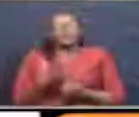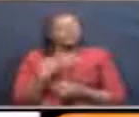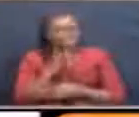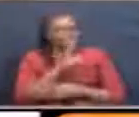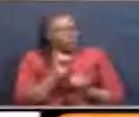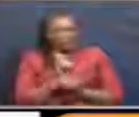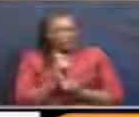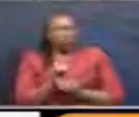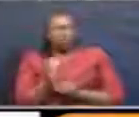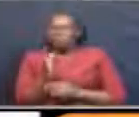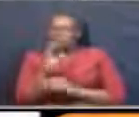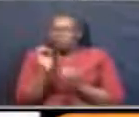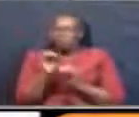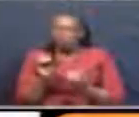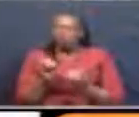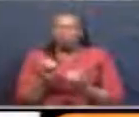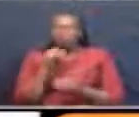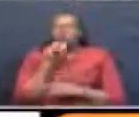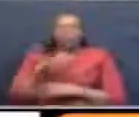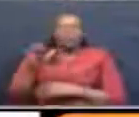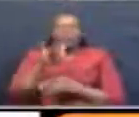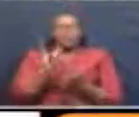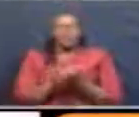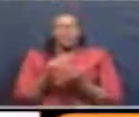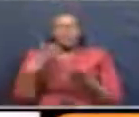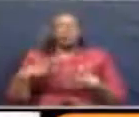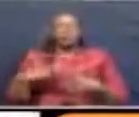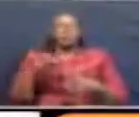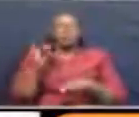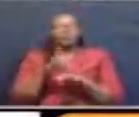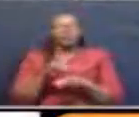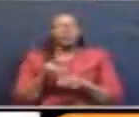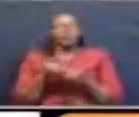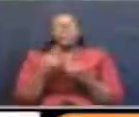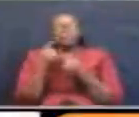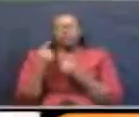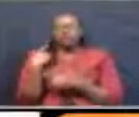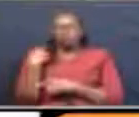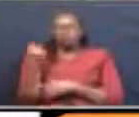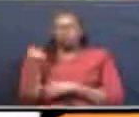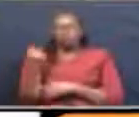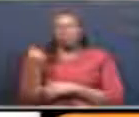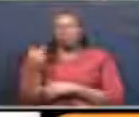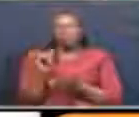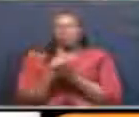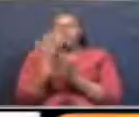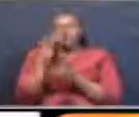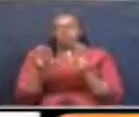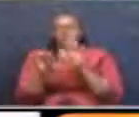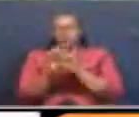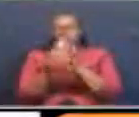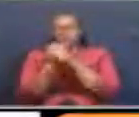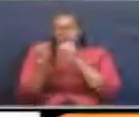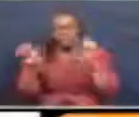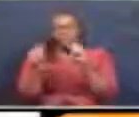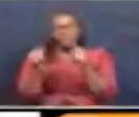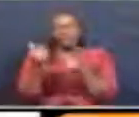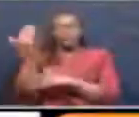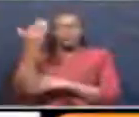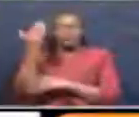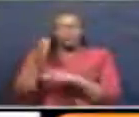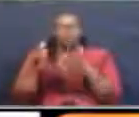went back. And we are not talking of areas that people are being affected. We're just talking of this reason. And that is why the deputy president